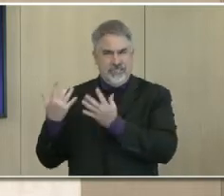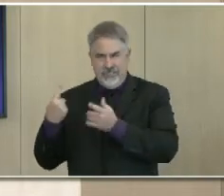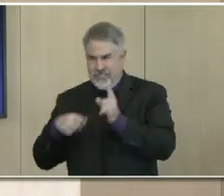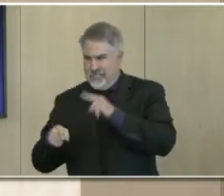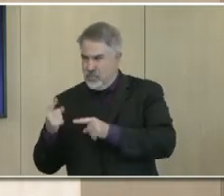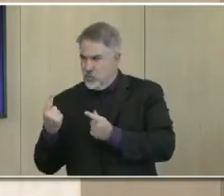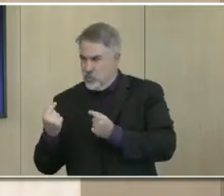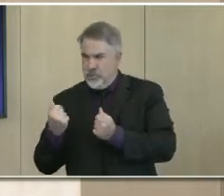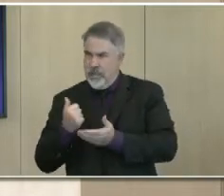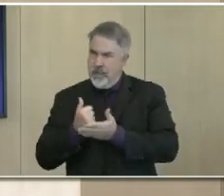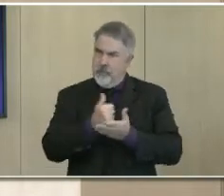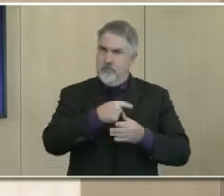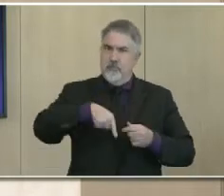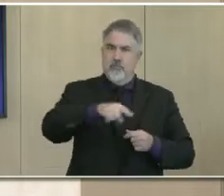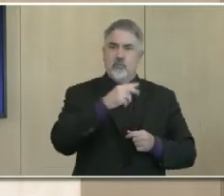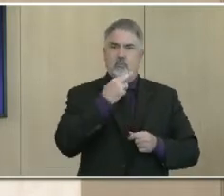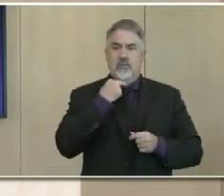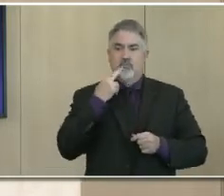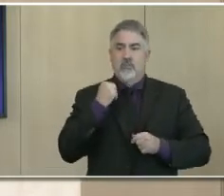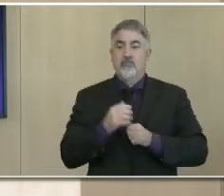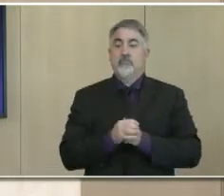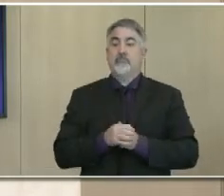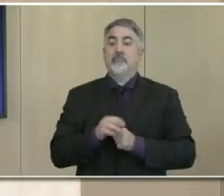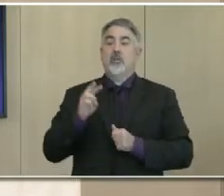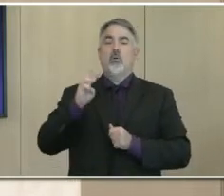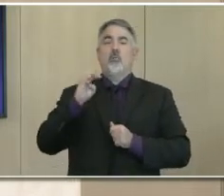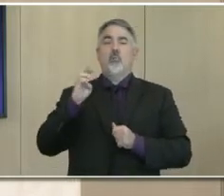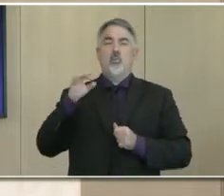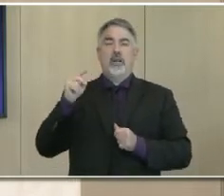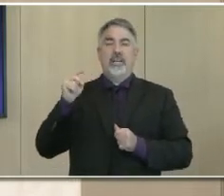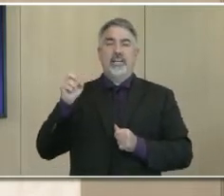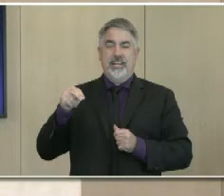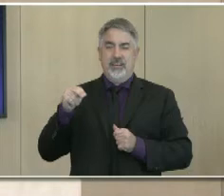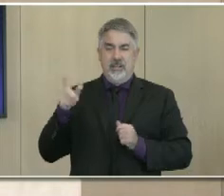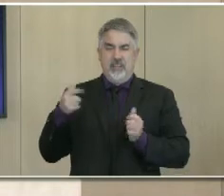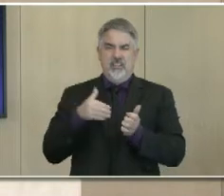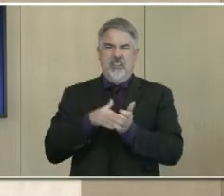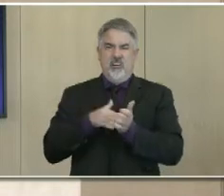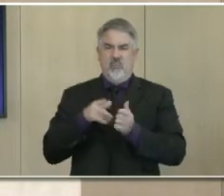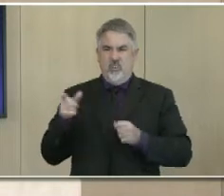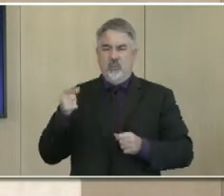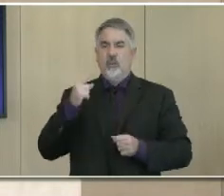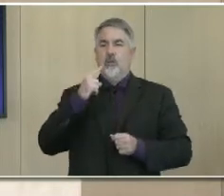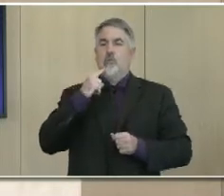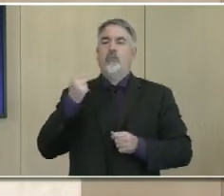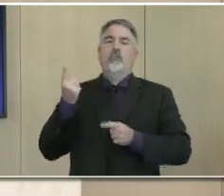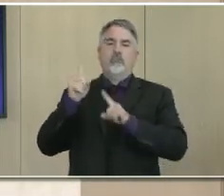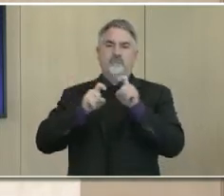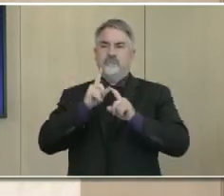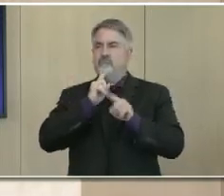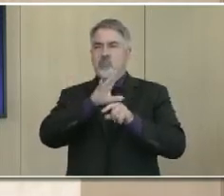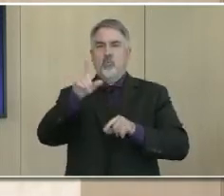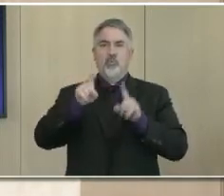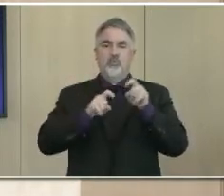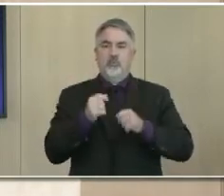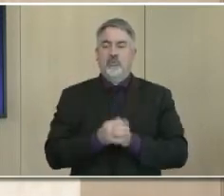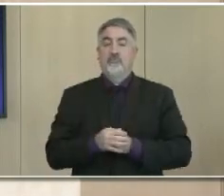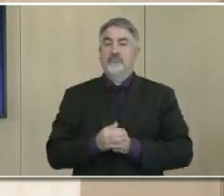Dr. Wooten give us a medical update, and then we'll take questions. And with that, let me turn it over to Supervisor Fletcher.